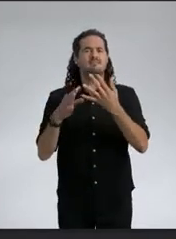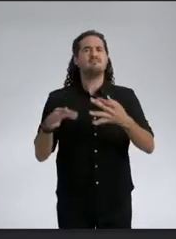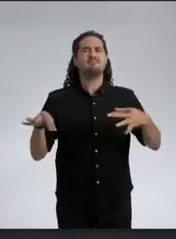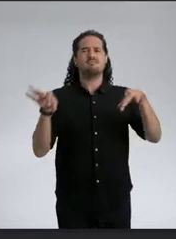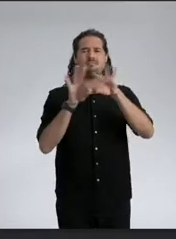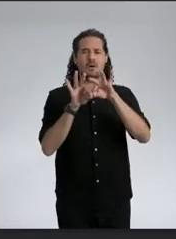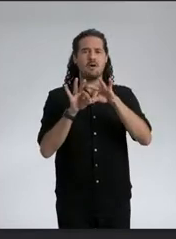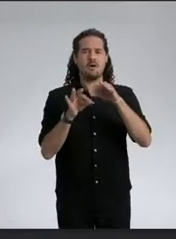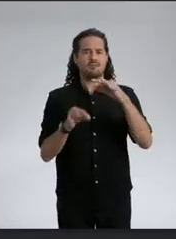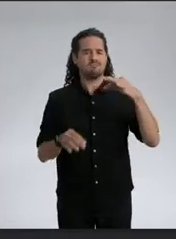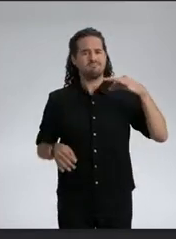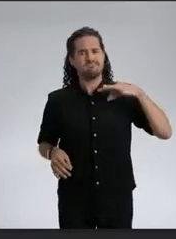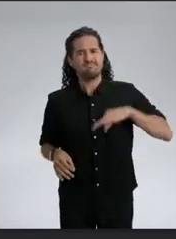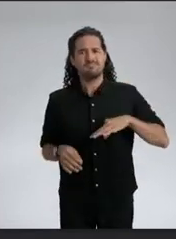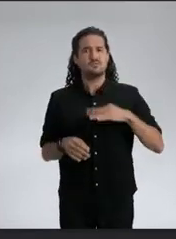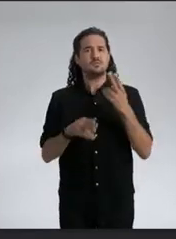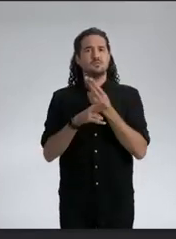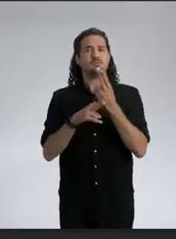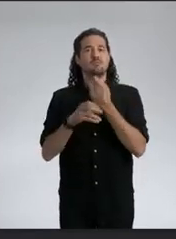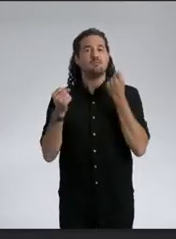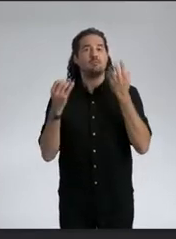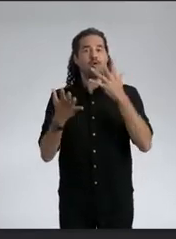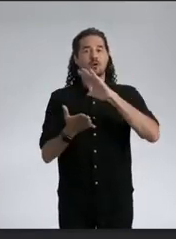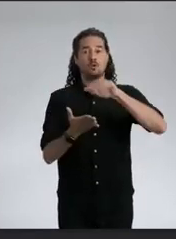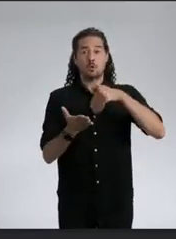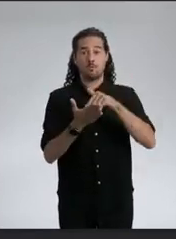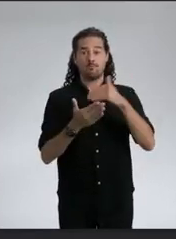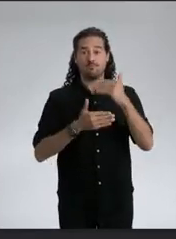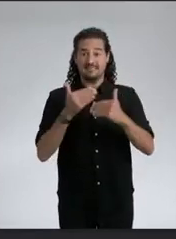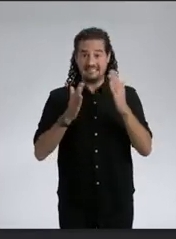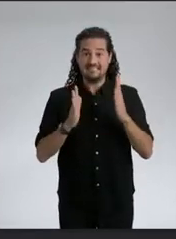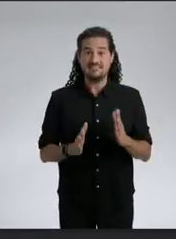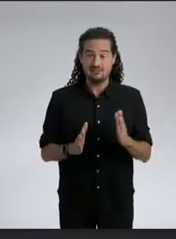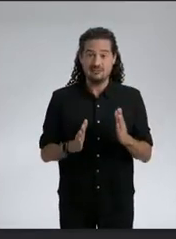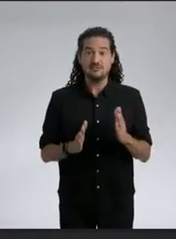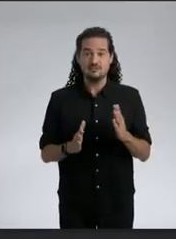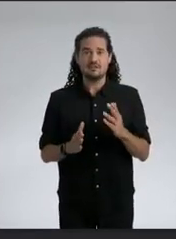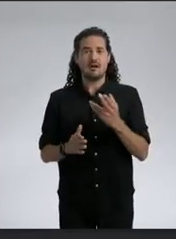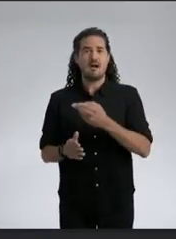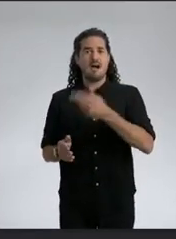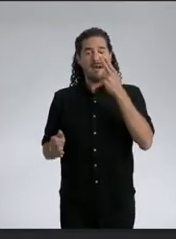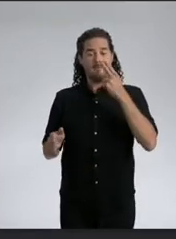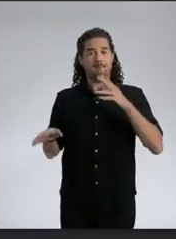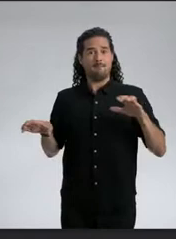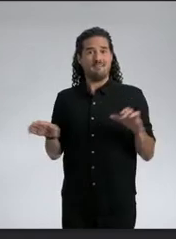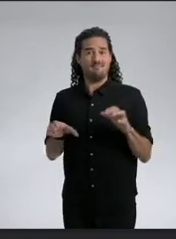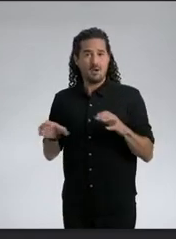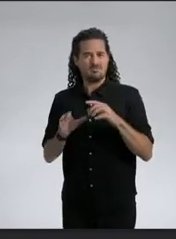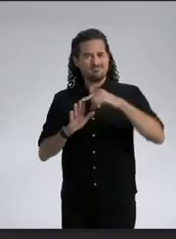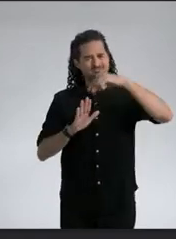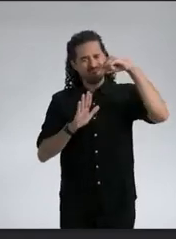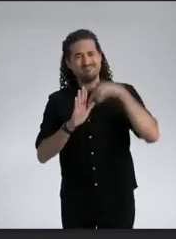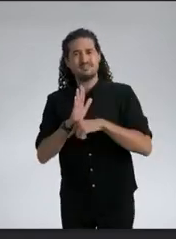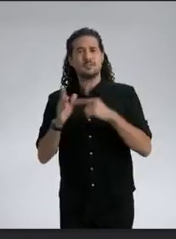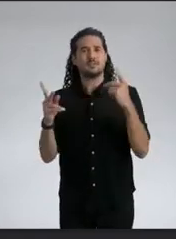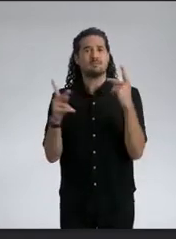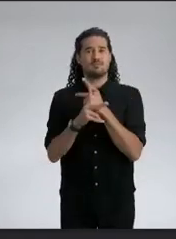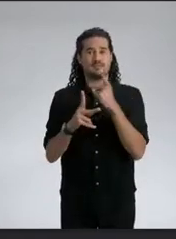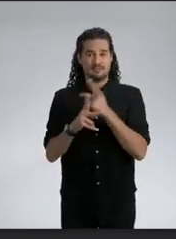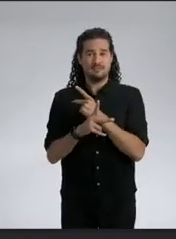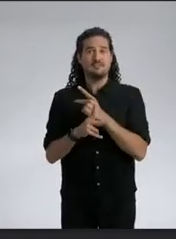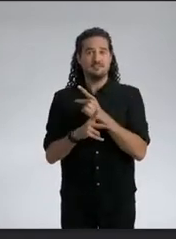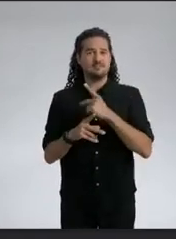multi-core processors to achieve high performance for heavy computation, like rendering complex visual effects in a video